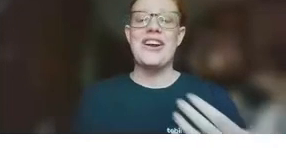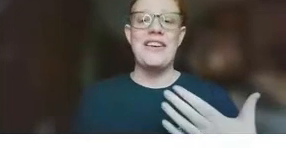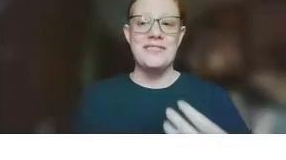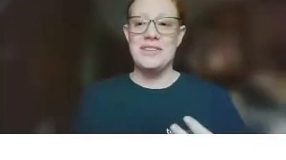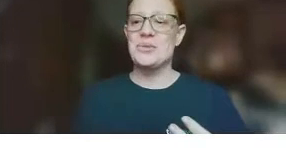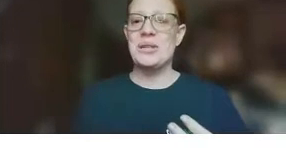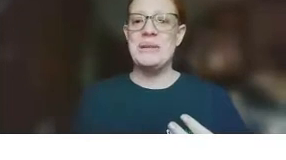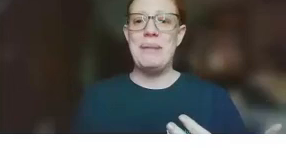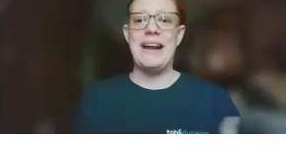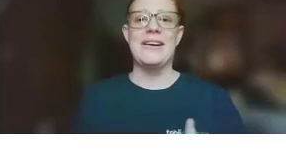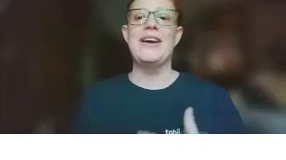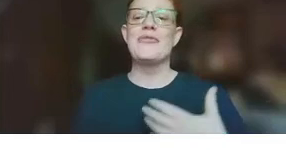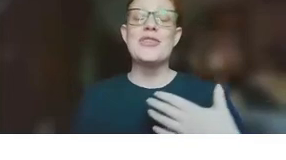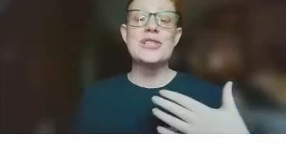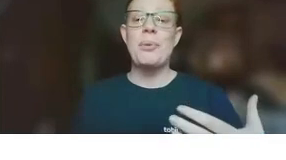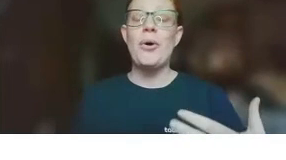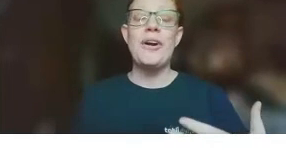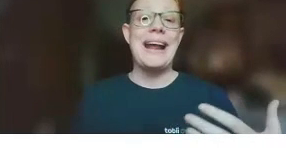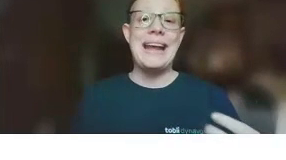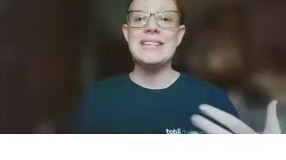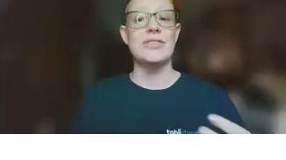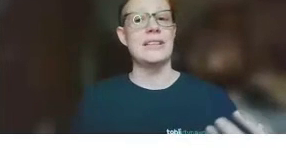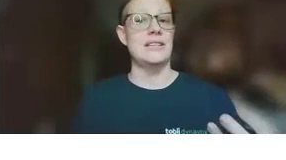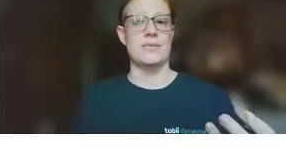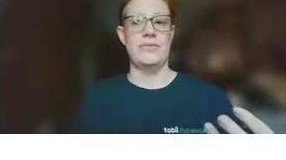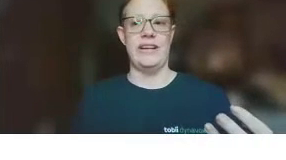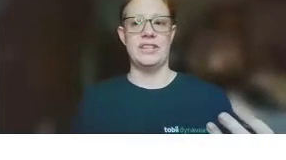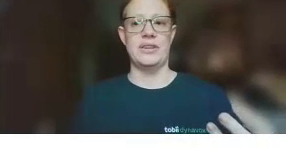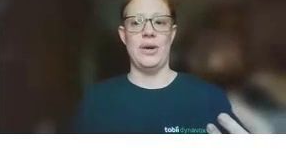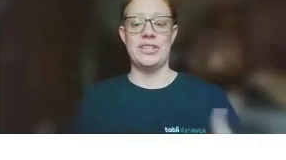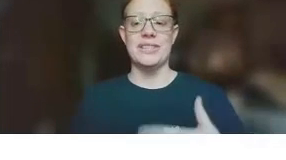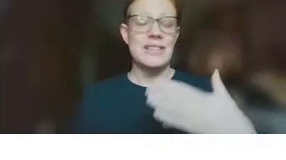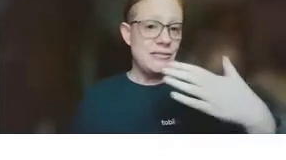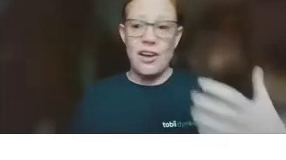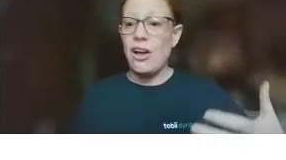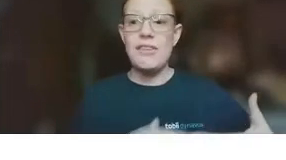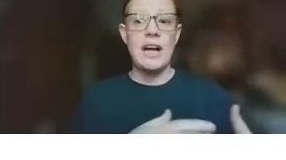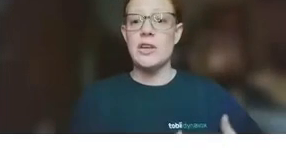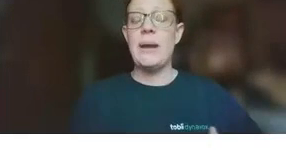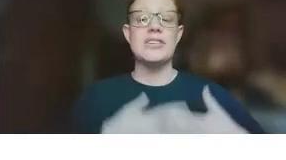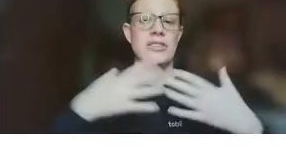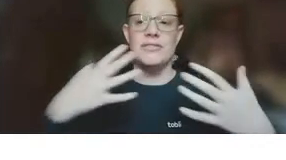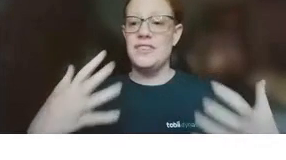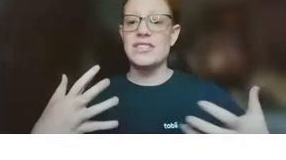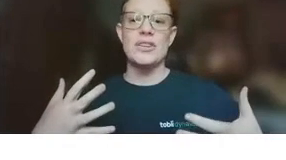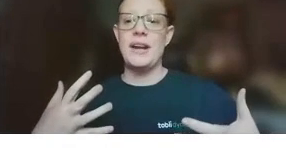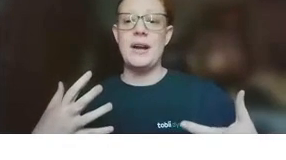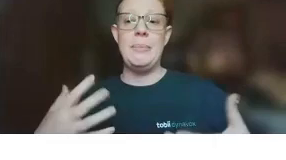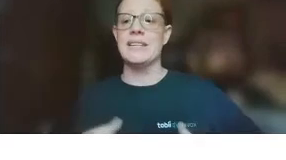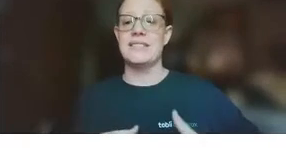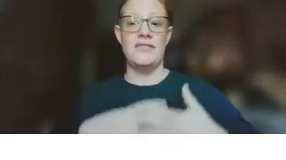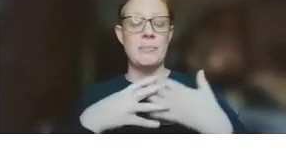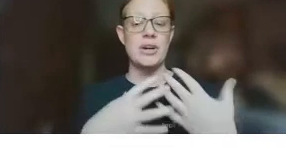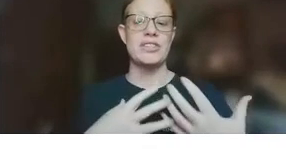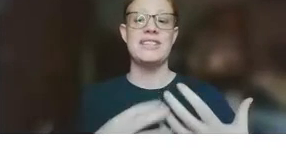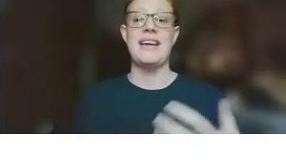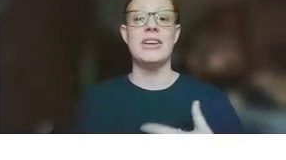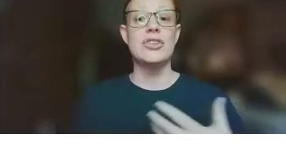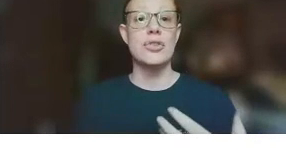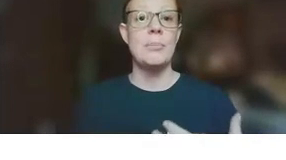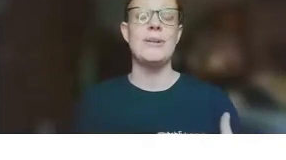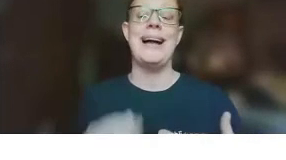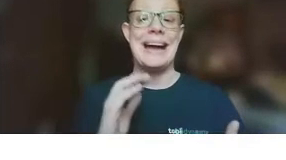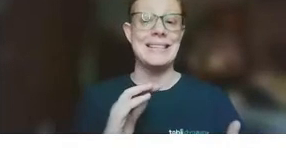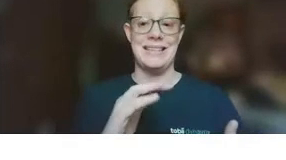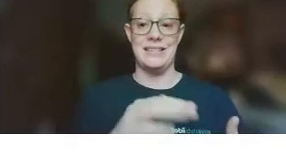the teacher of the visually impaired for support answering these reflection questions. Involve occupational and physical therapists if the person is